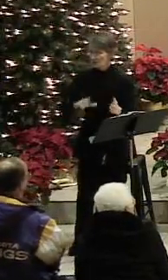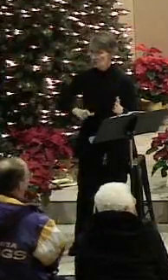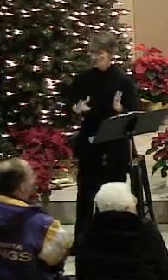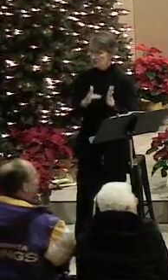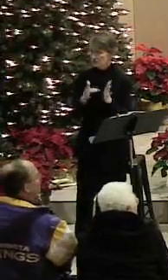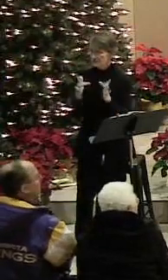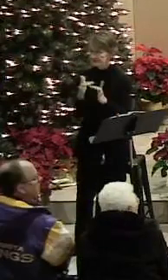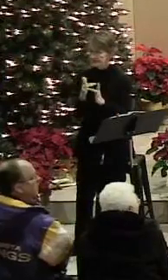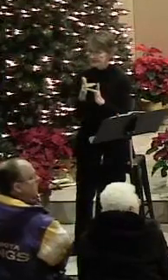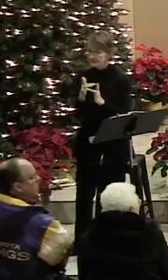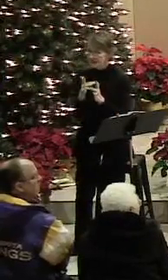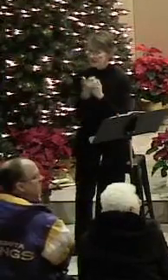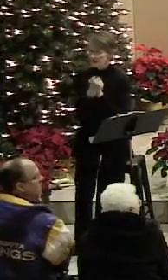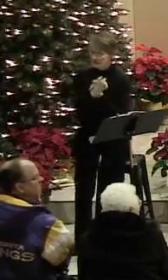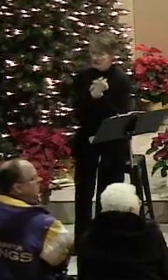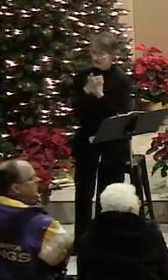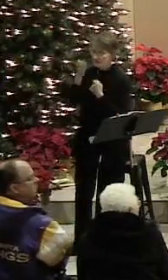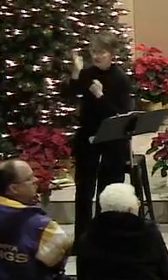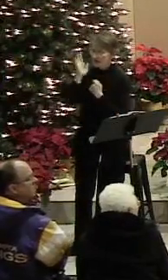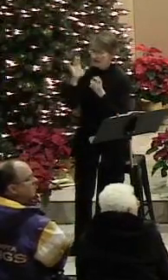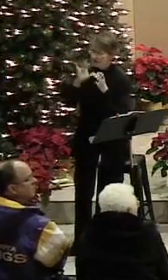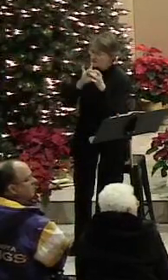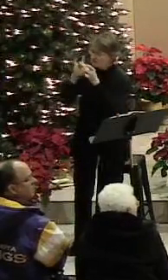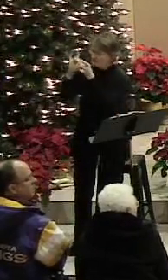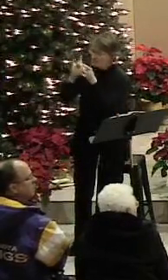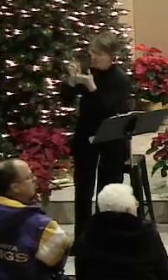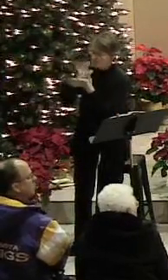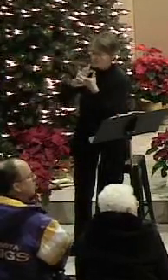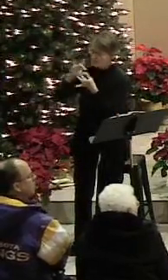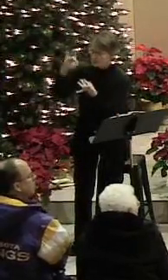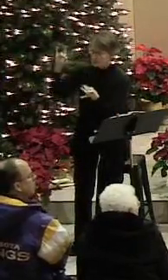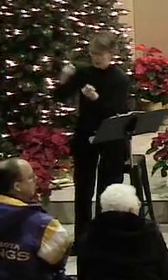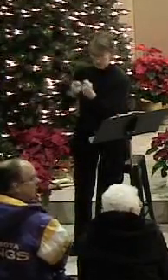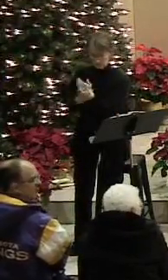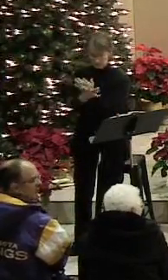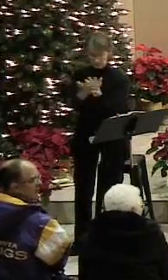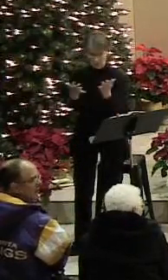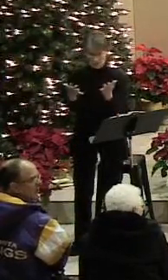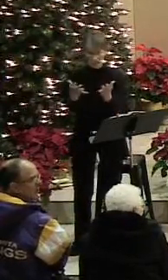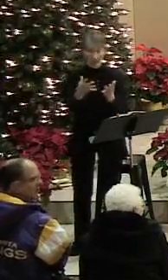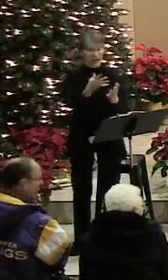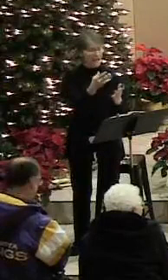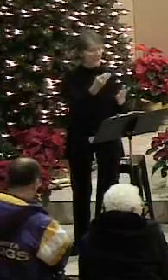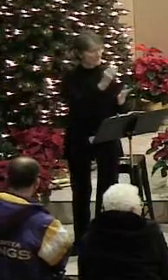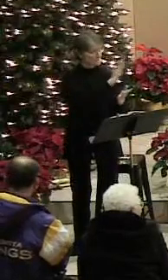Jesus Christ, and the love of God, and the communion of the Holy Spirit be with you all.